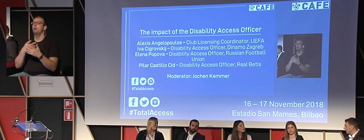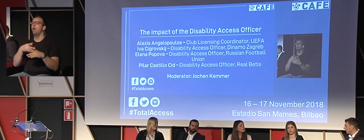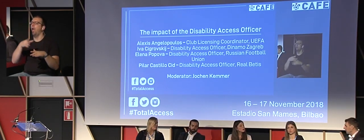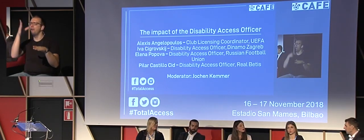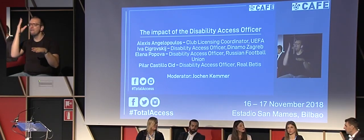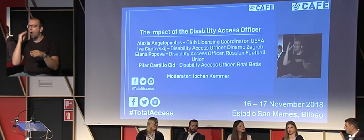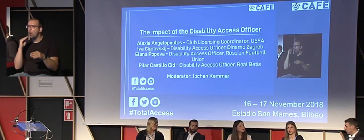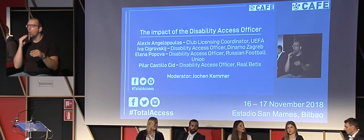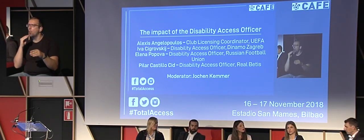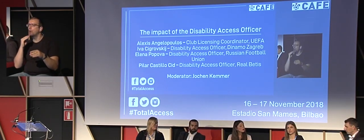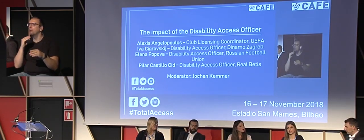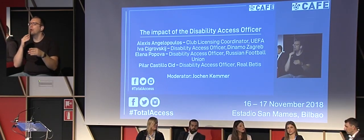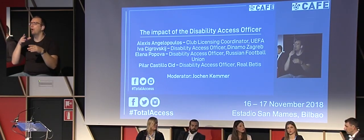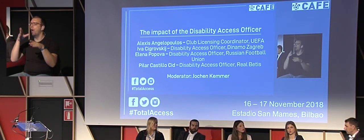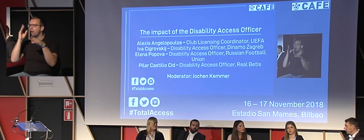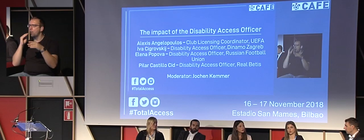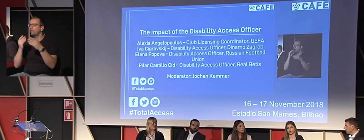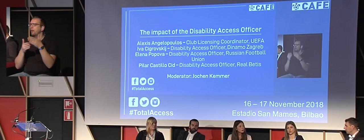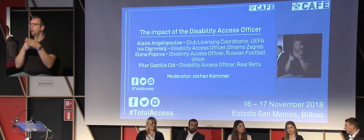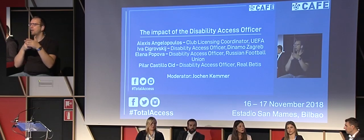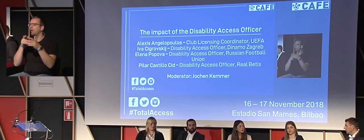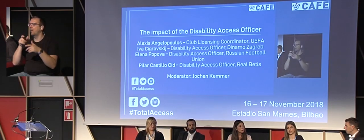communication is a really important part. So